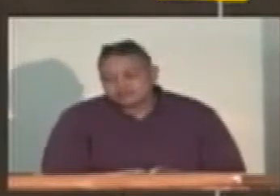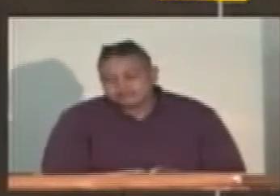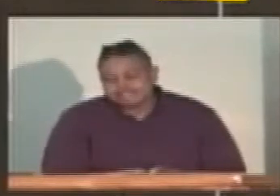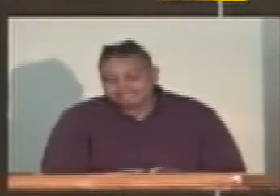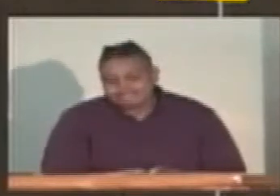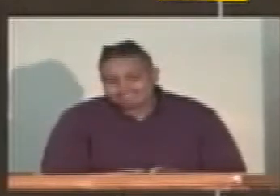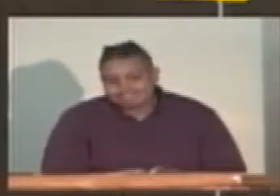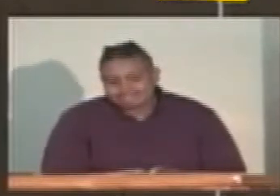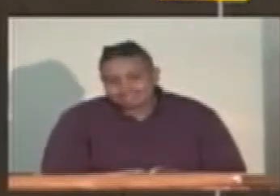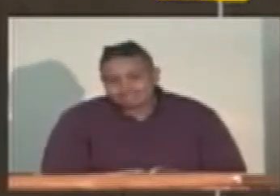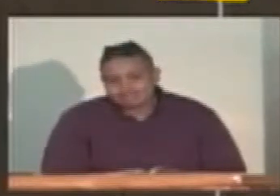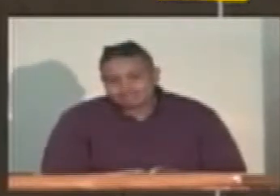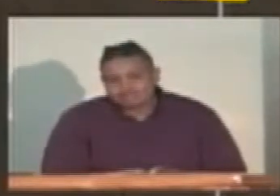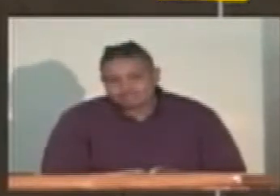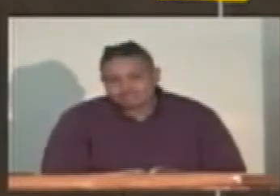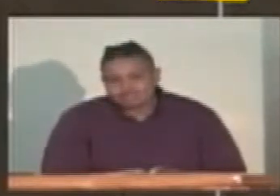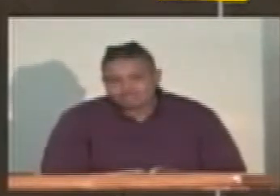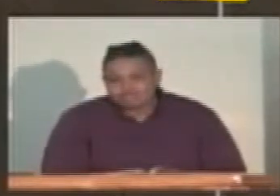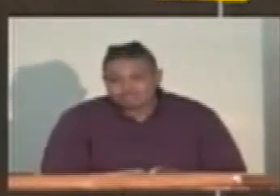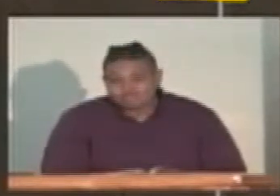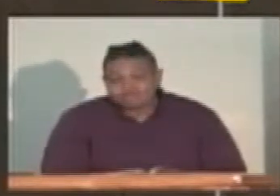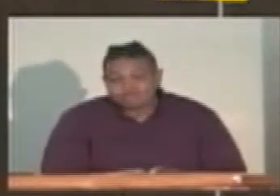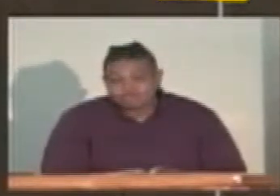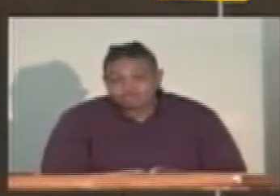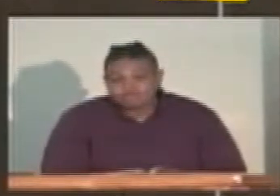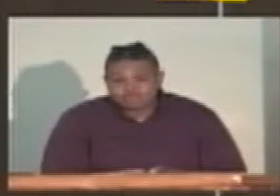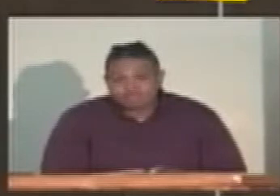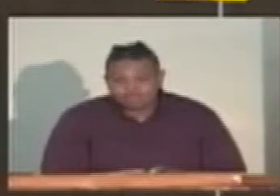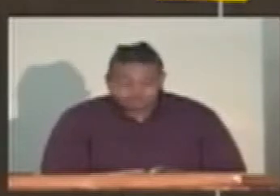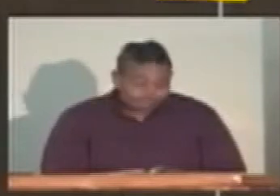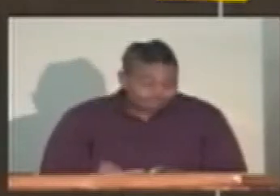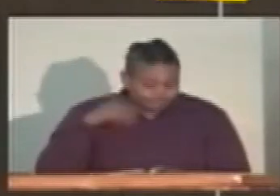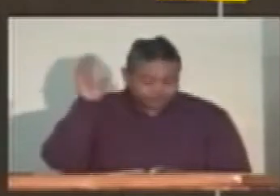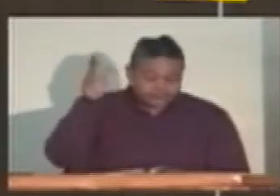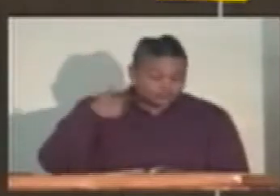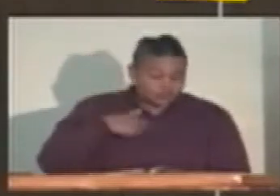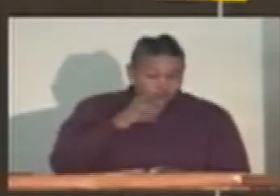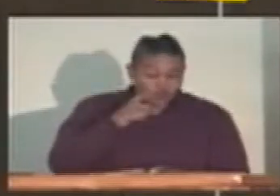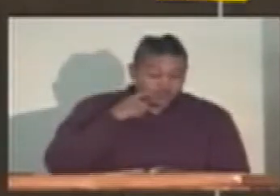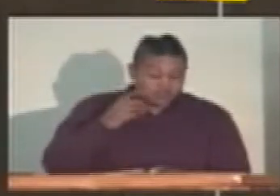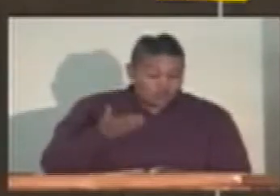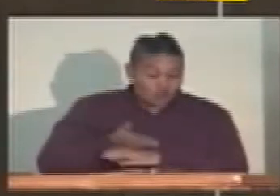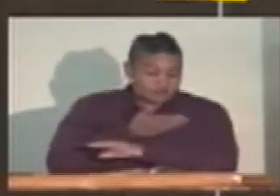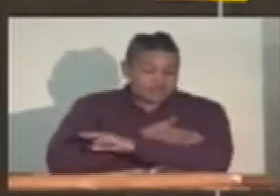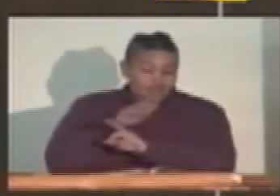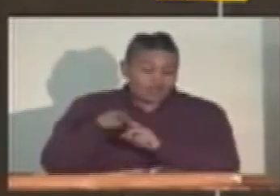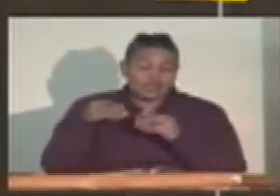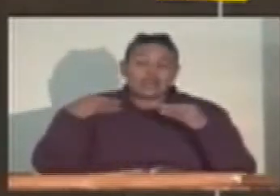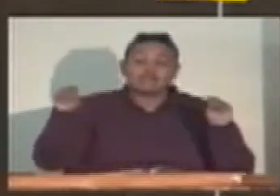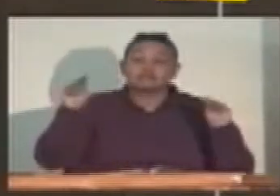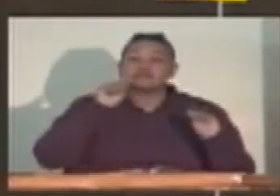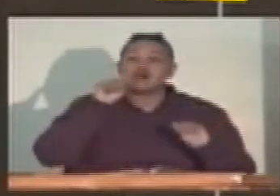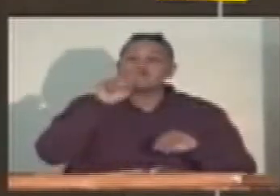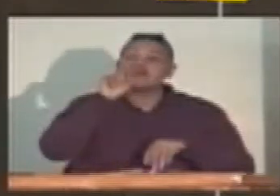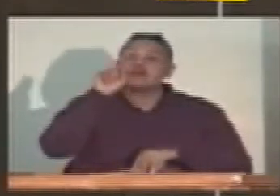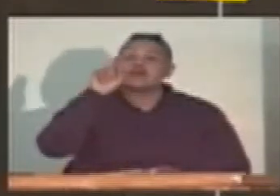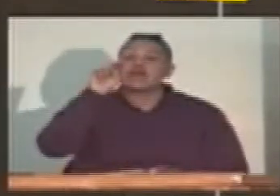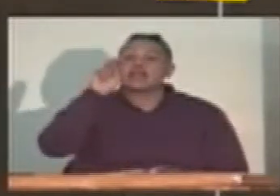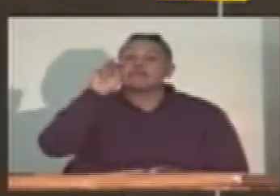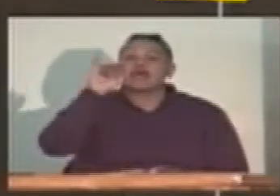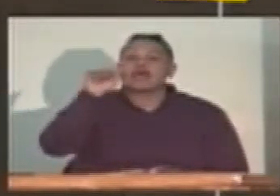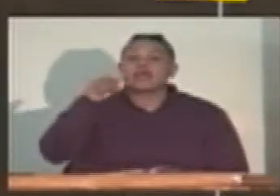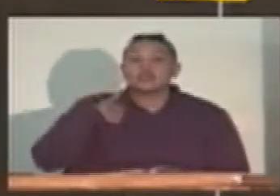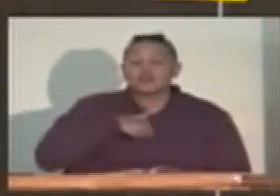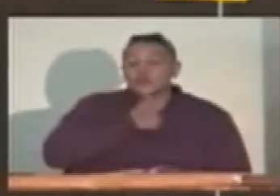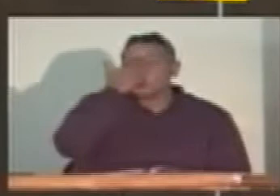Mr. Speaker, we also wish to be updated on the divestment of Norman Manley International Airport. We know that